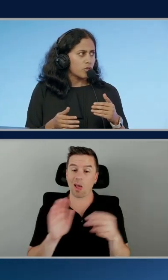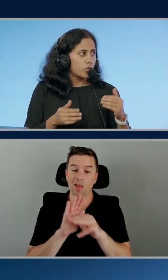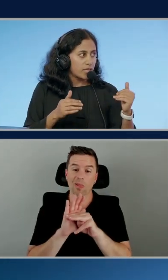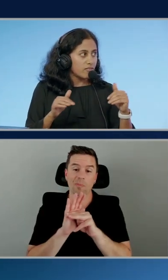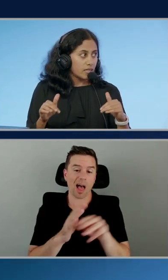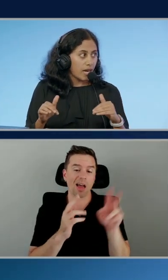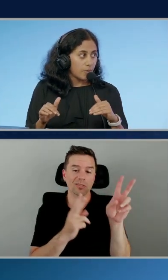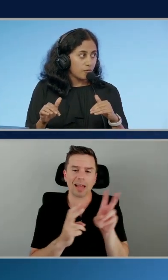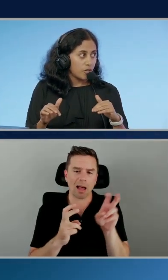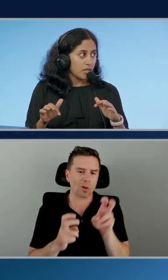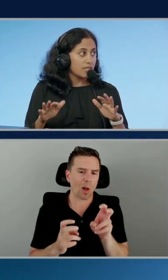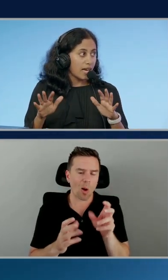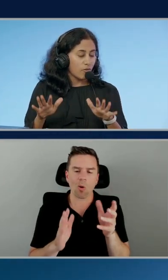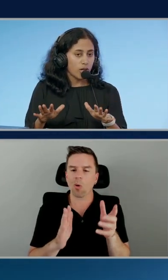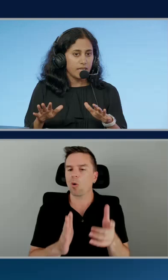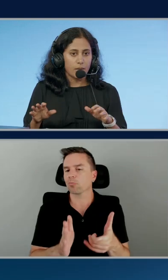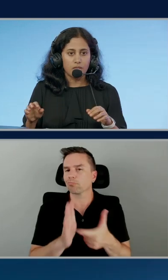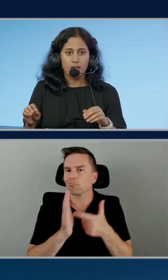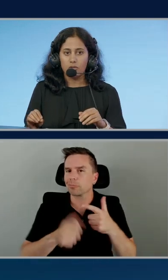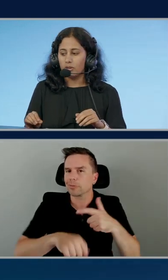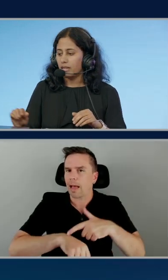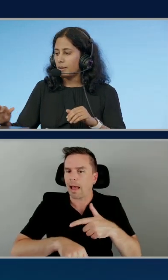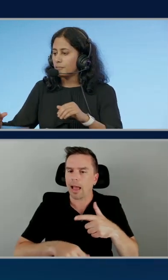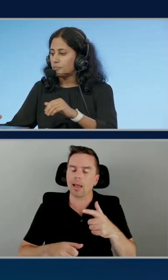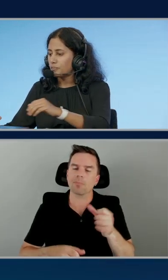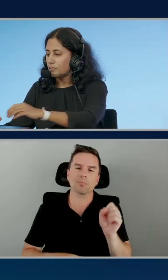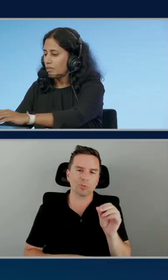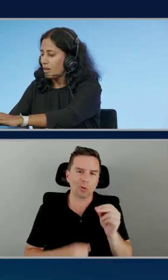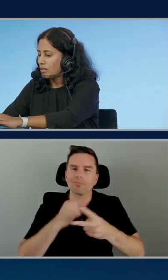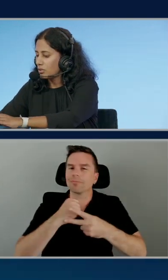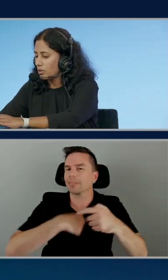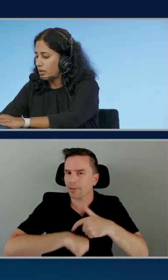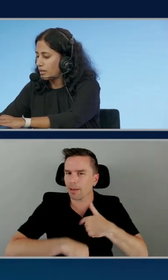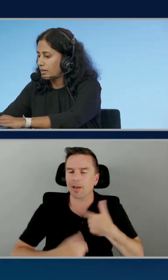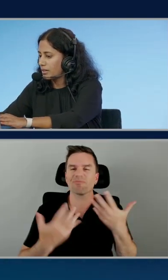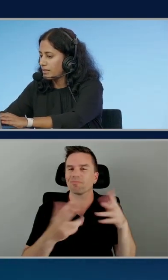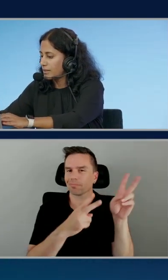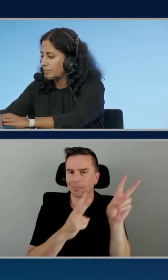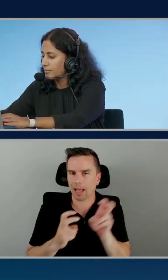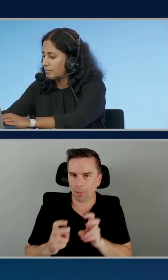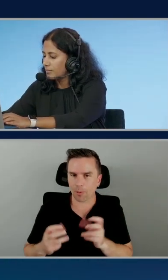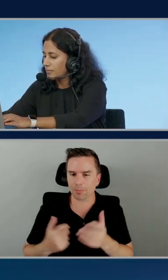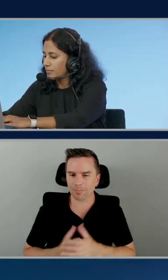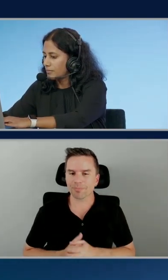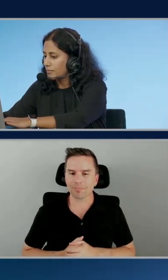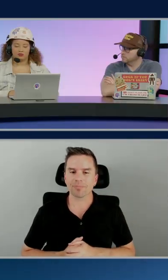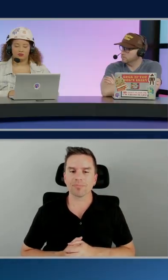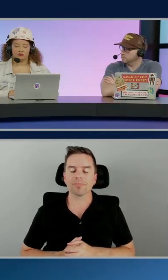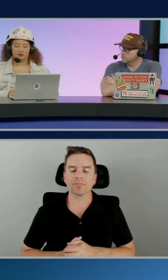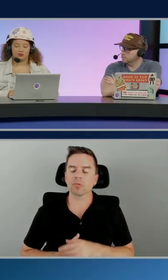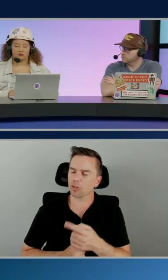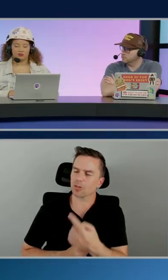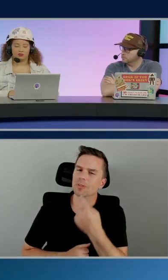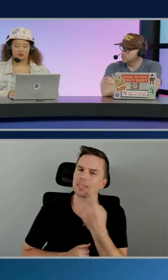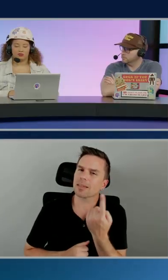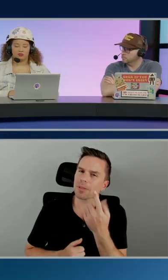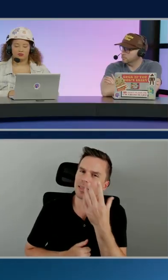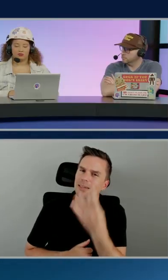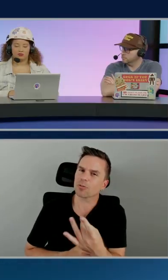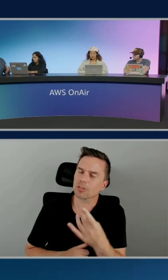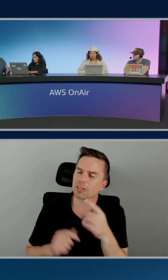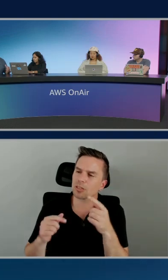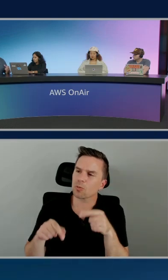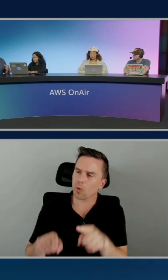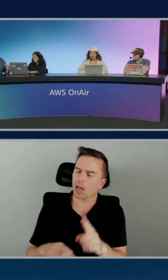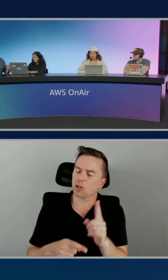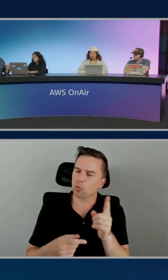time. So to save the time for us, I have already kept it downloaded. So here you said something interesting there while you were